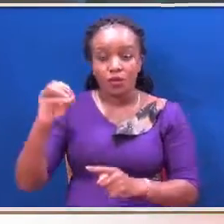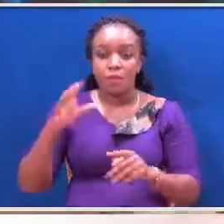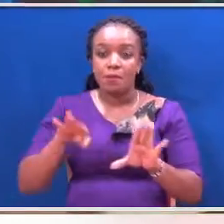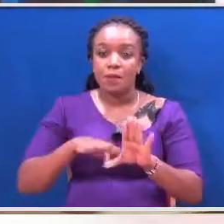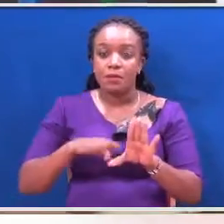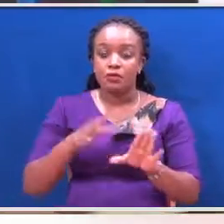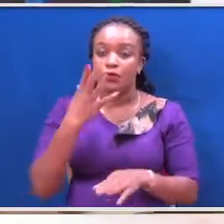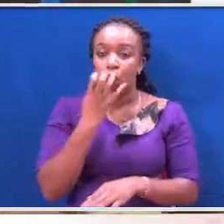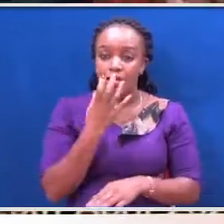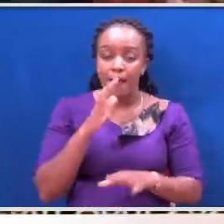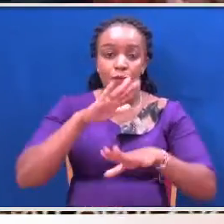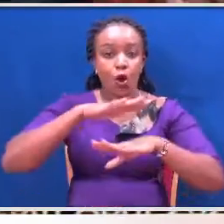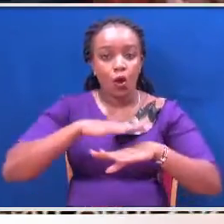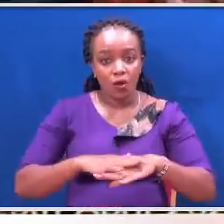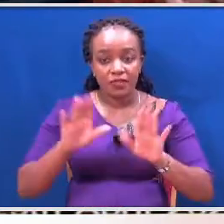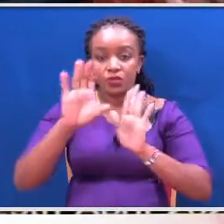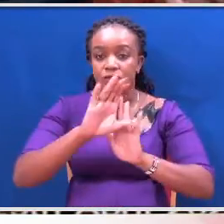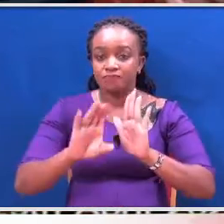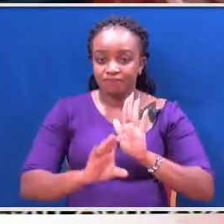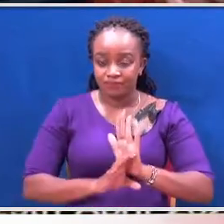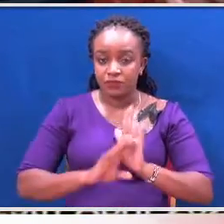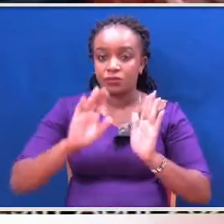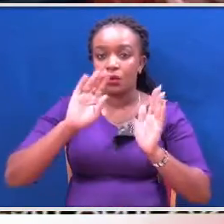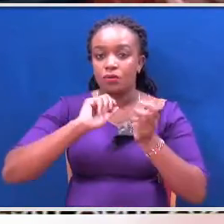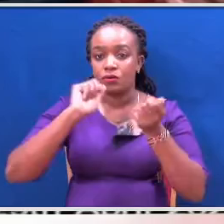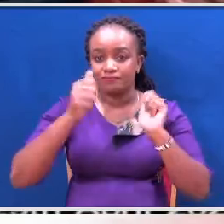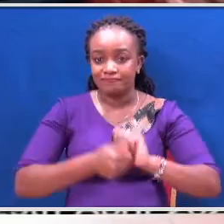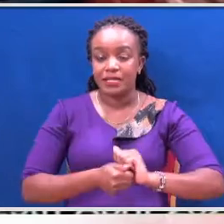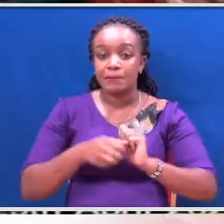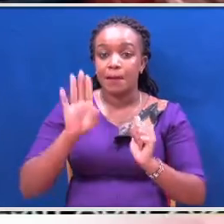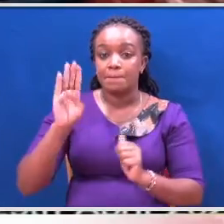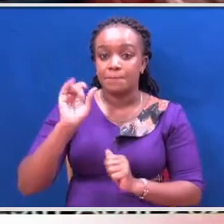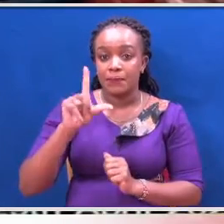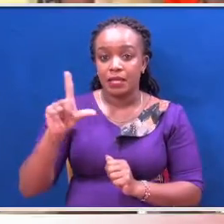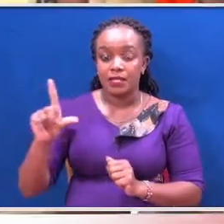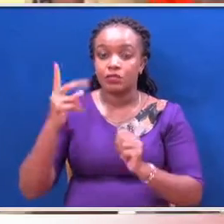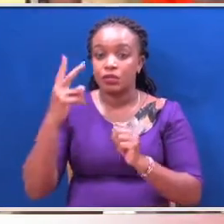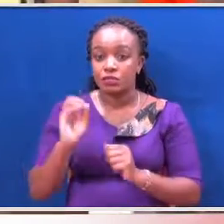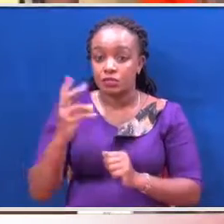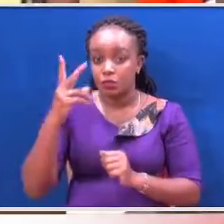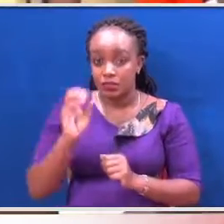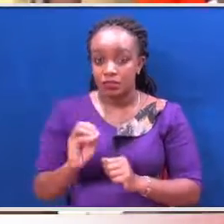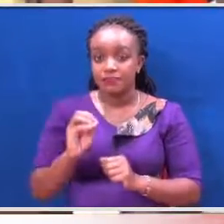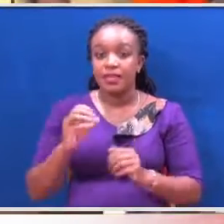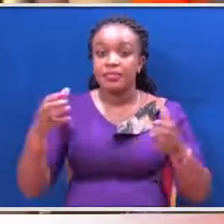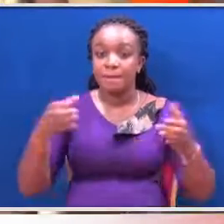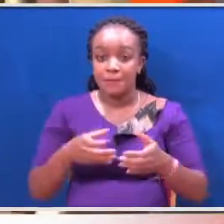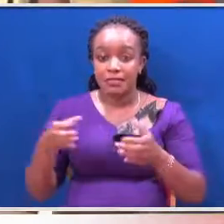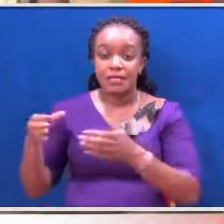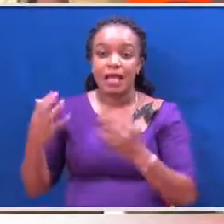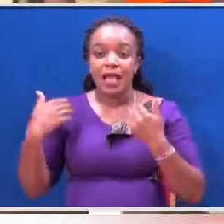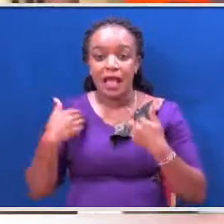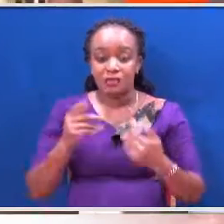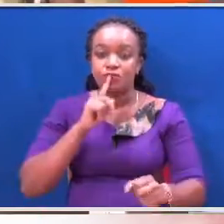Party in regard to the Constitutional Amendment Bill 2020. In a sound rejoinder, the party has assured its